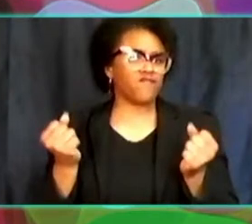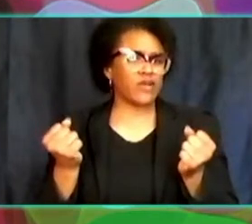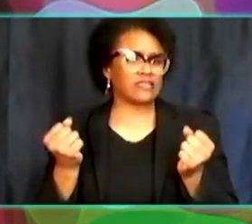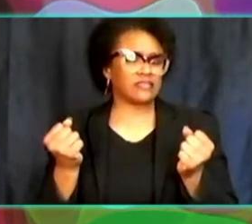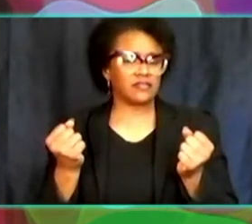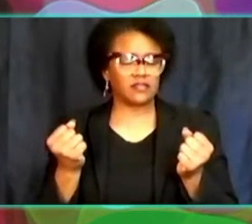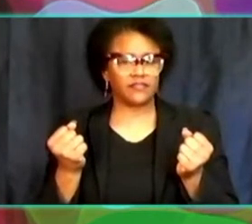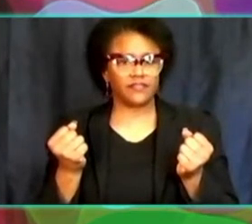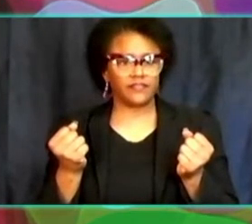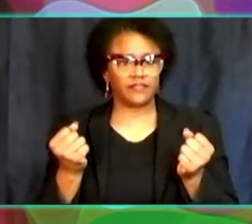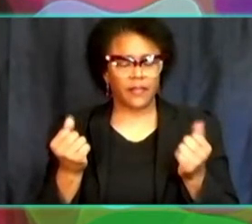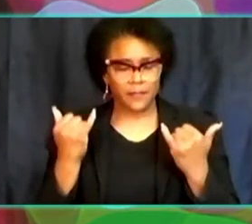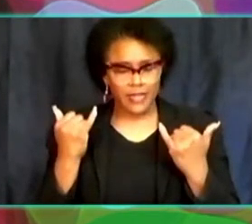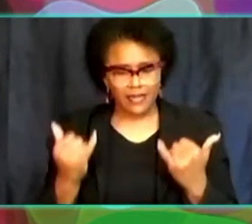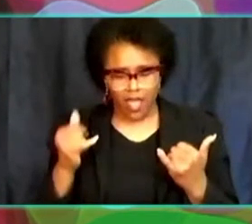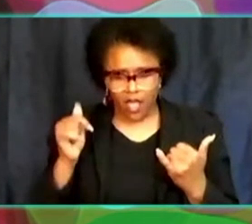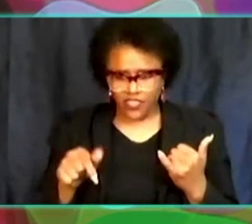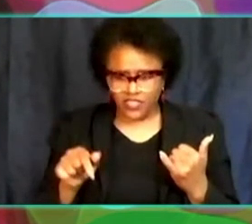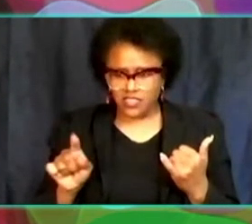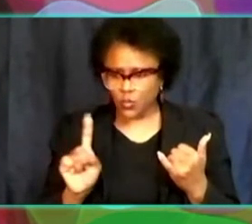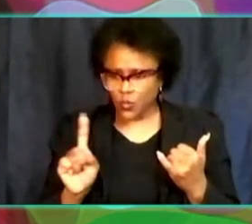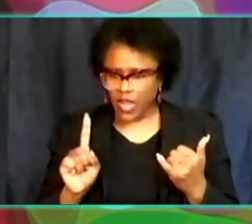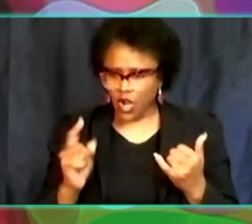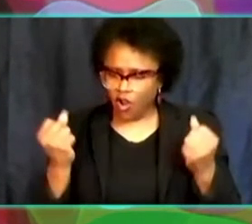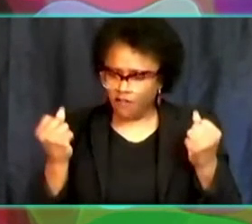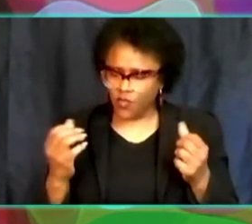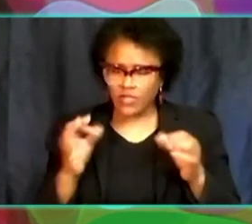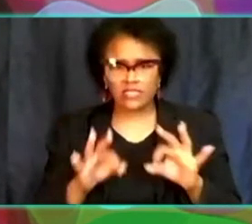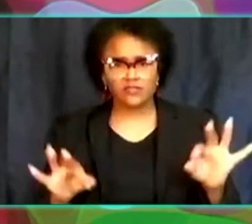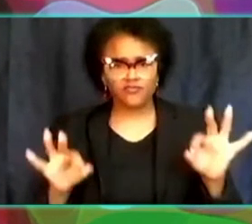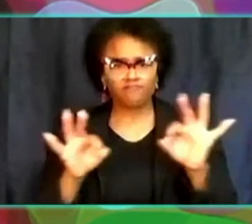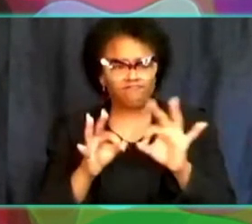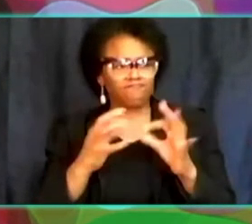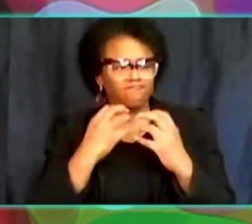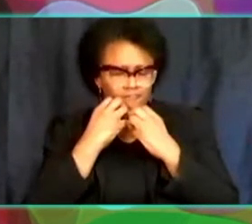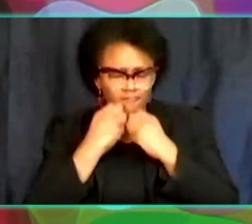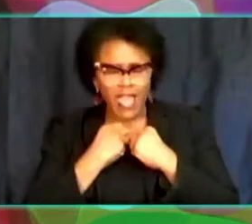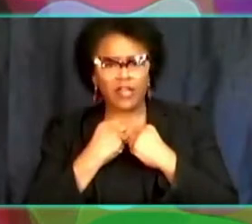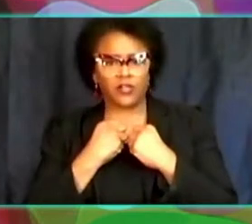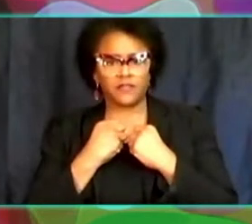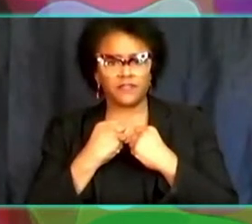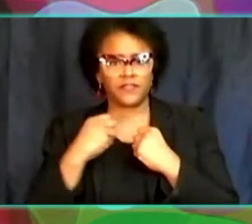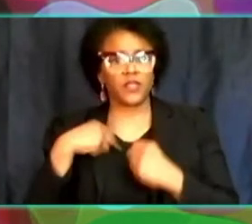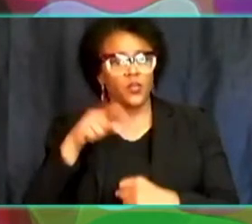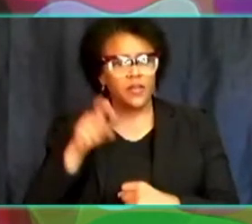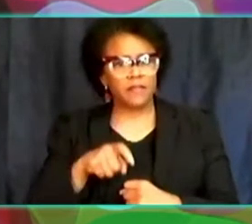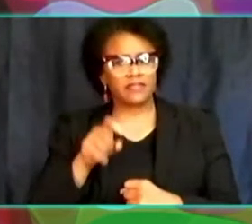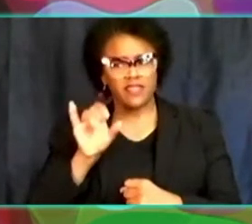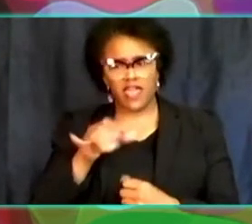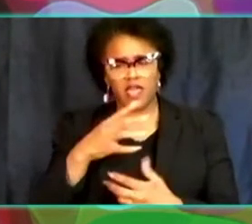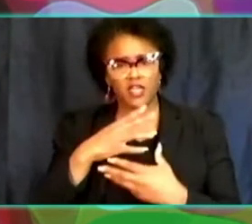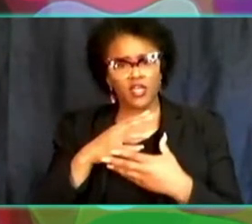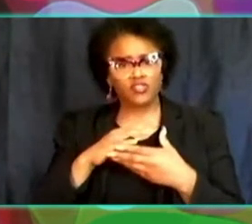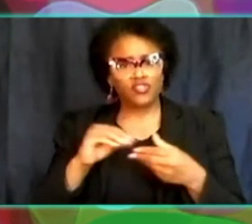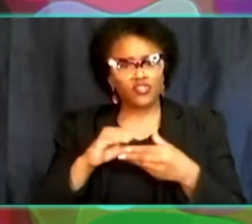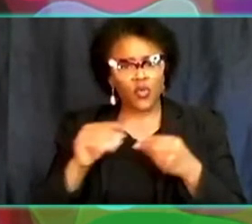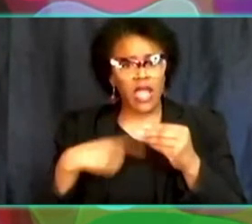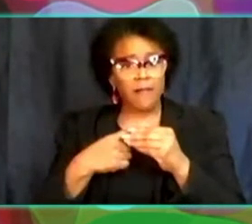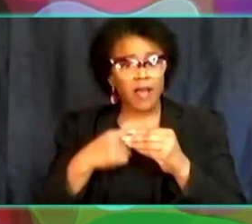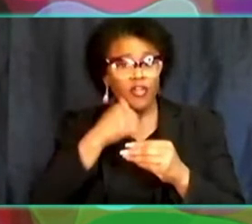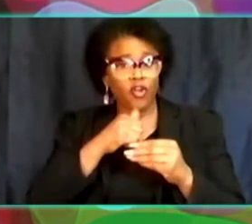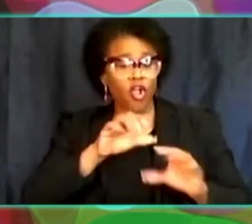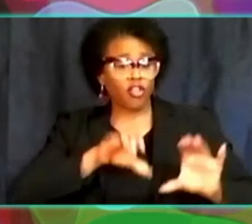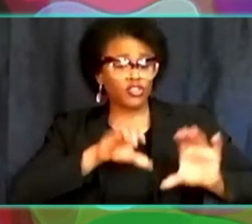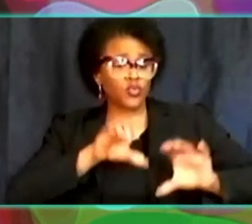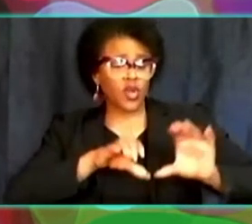is where our voices can matter, you know, when we got to get that story of, you know, the girl twerking, you know, learning how to twerk